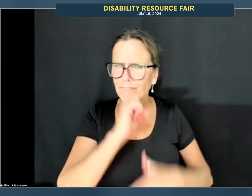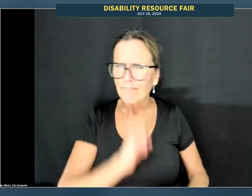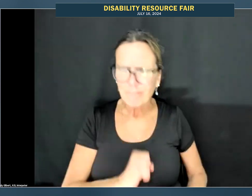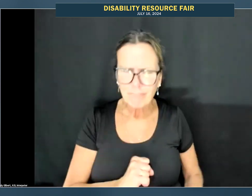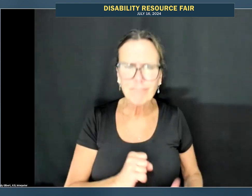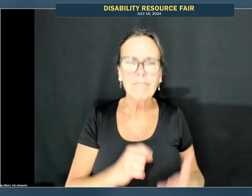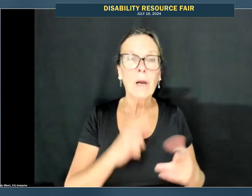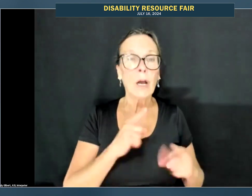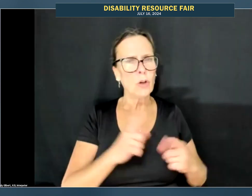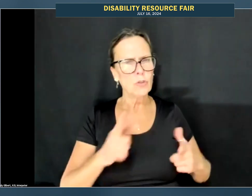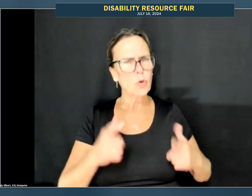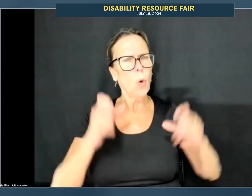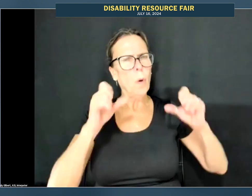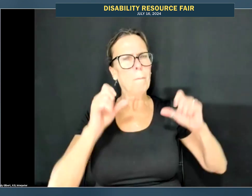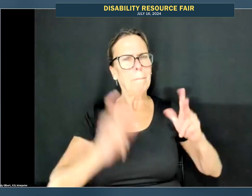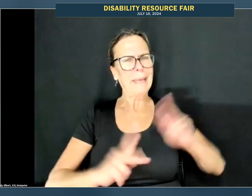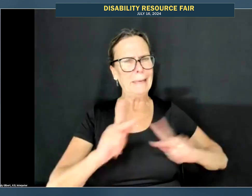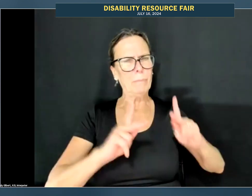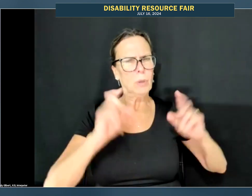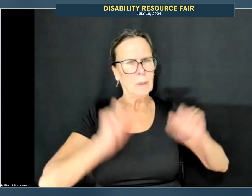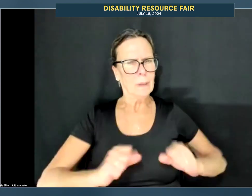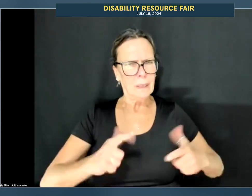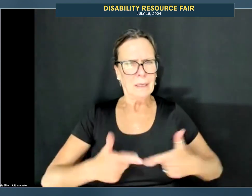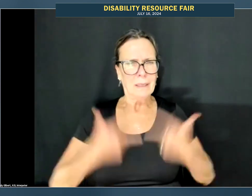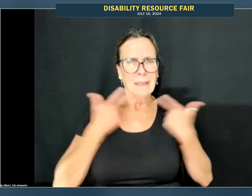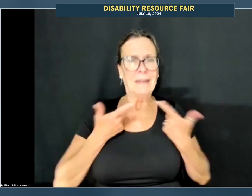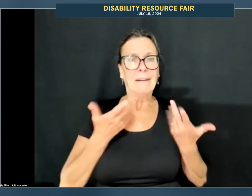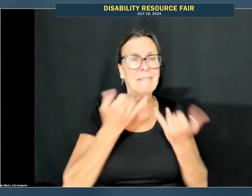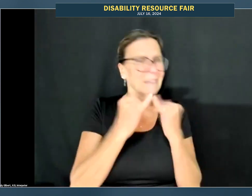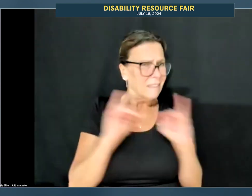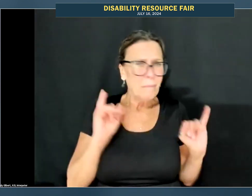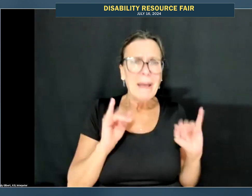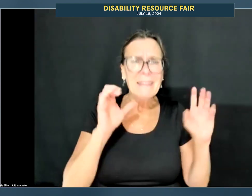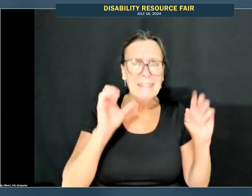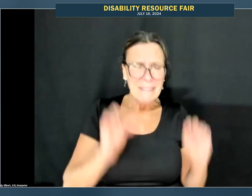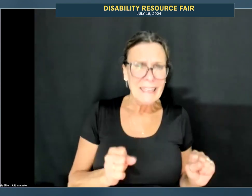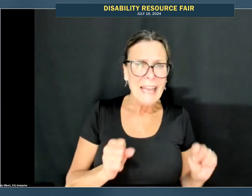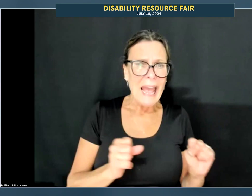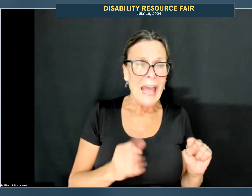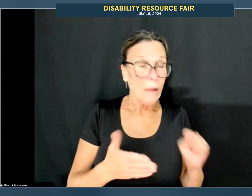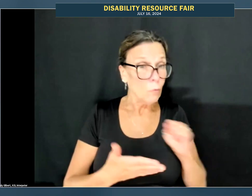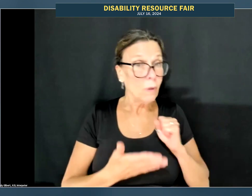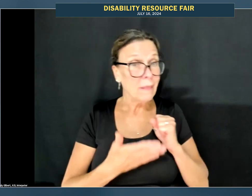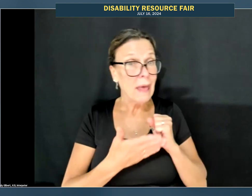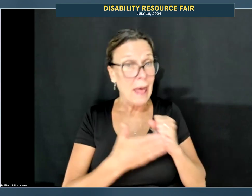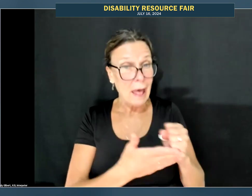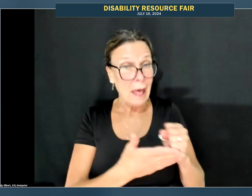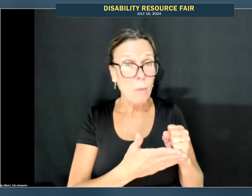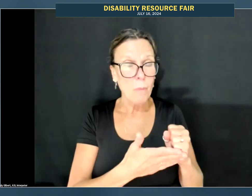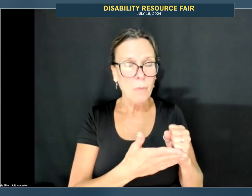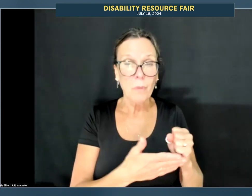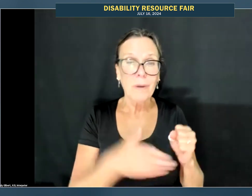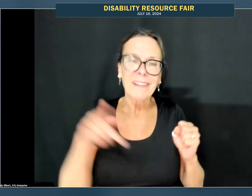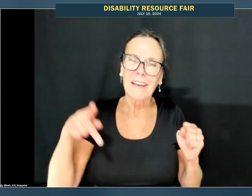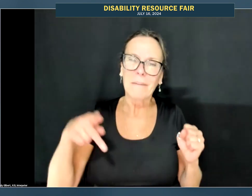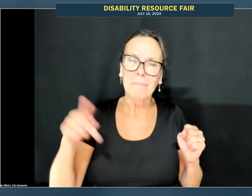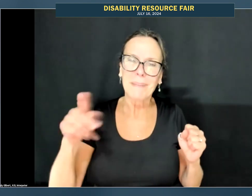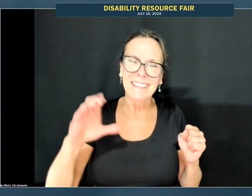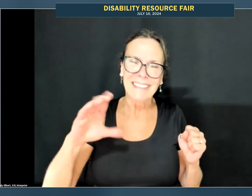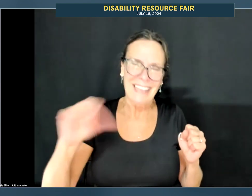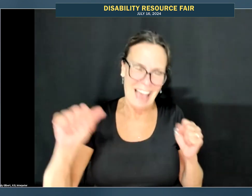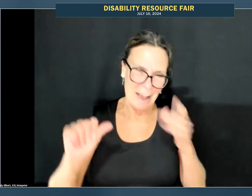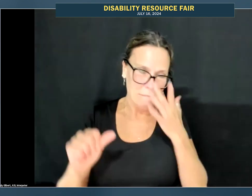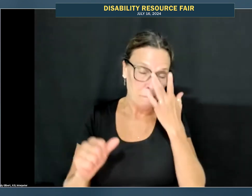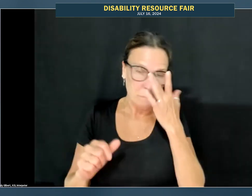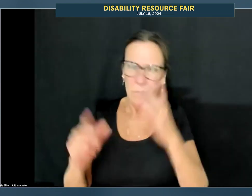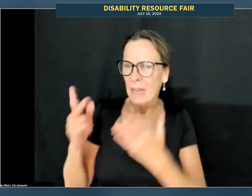live independently through the assistance with a PCA. The program